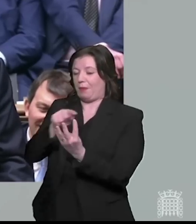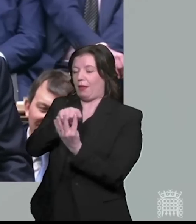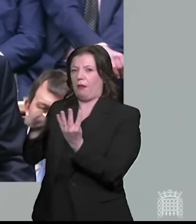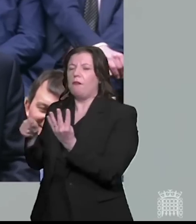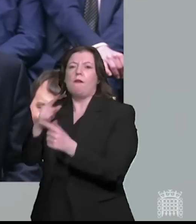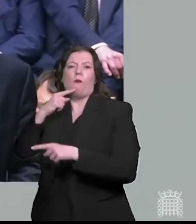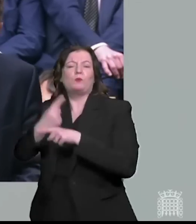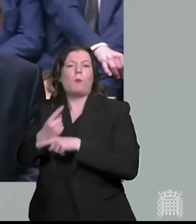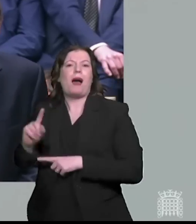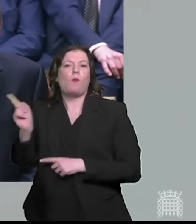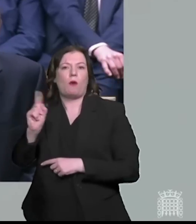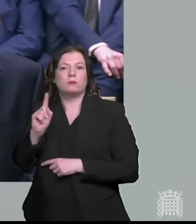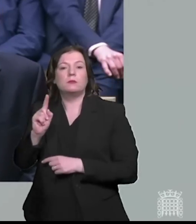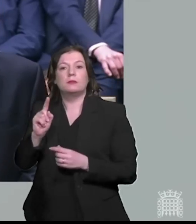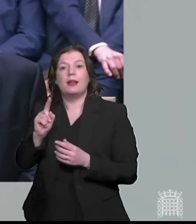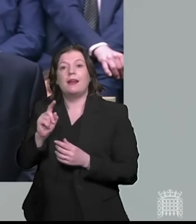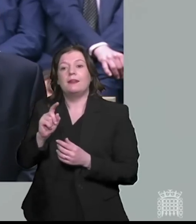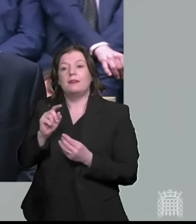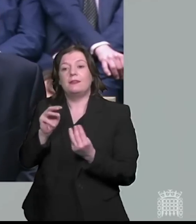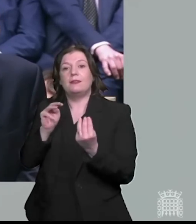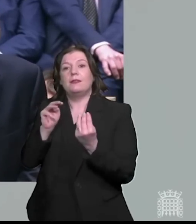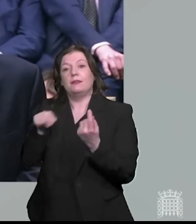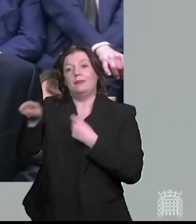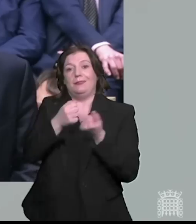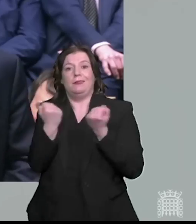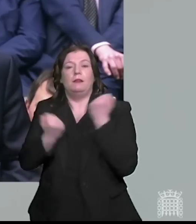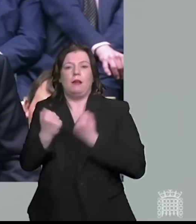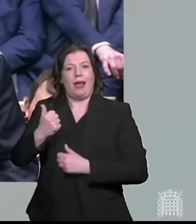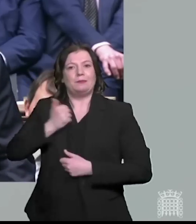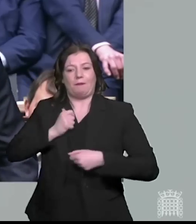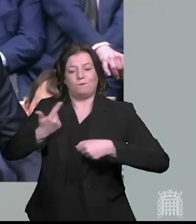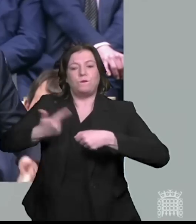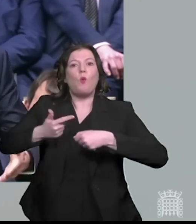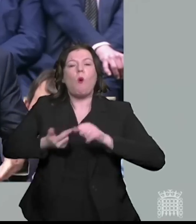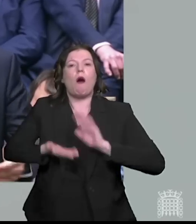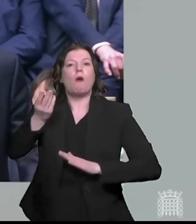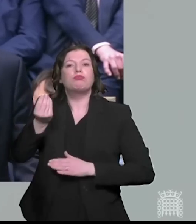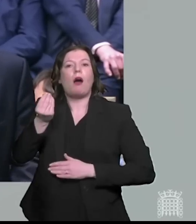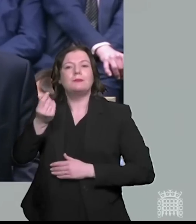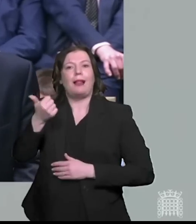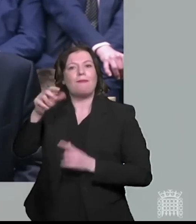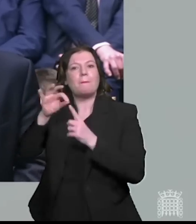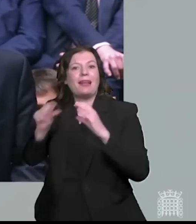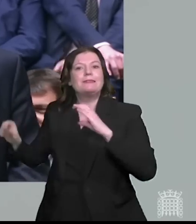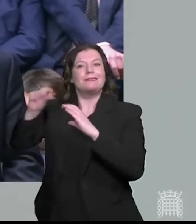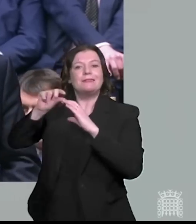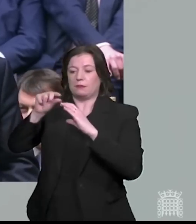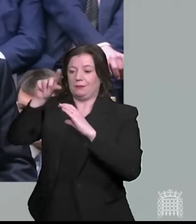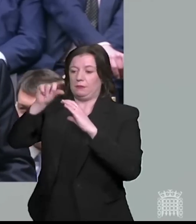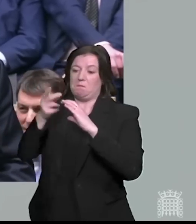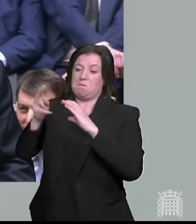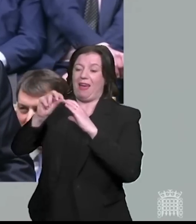on motorists of the planned 11 pence rise in fuel duty. I noticed the party opposite call for